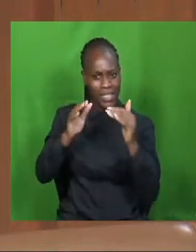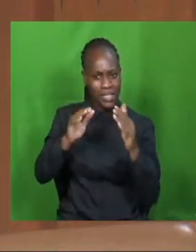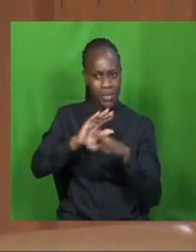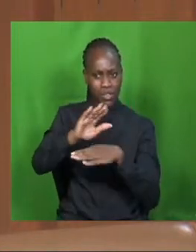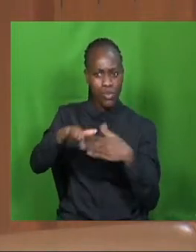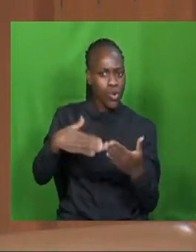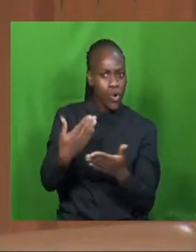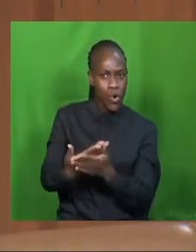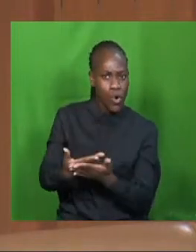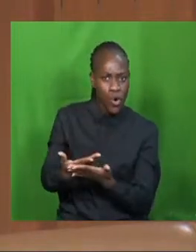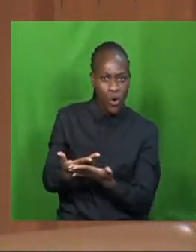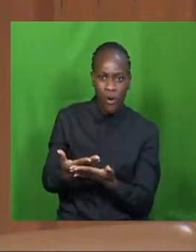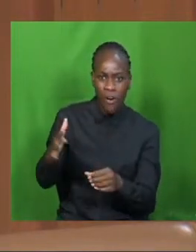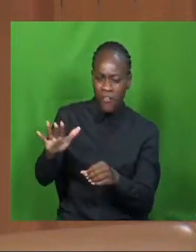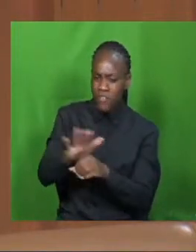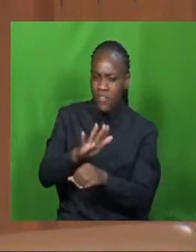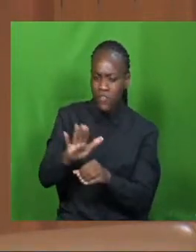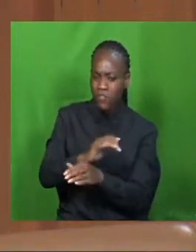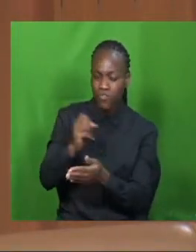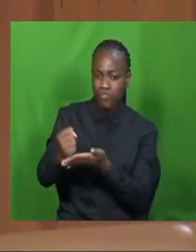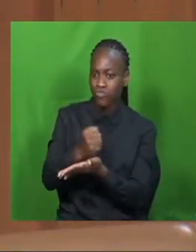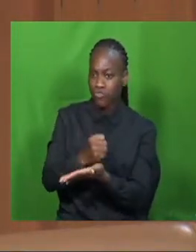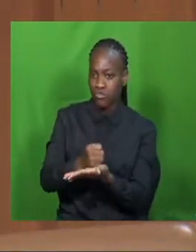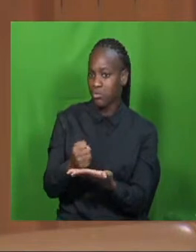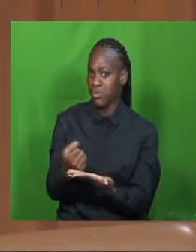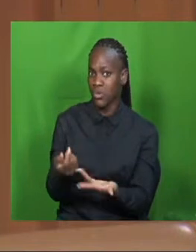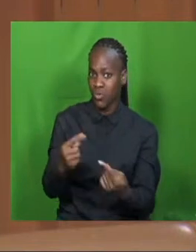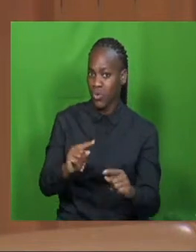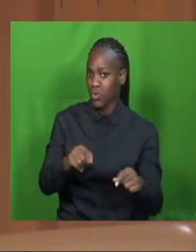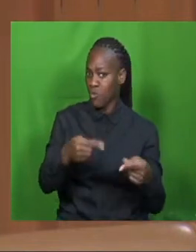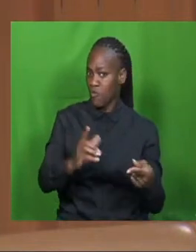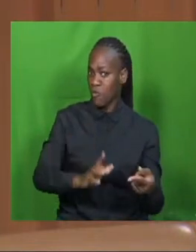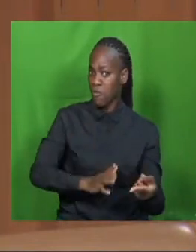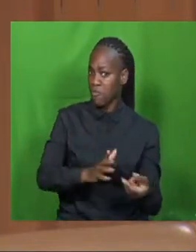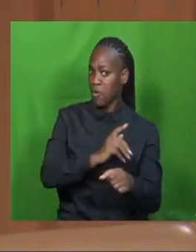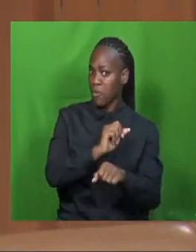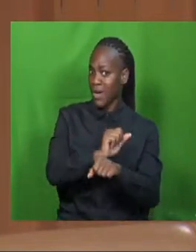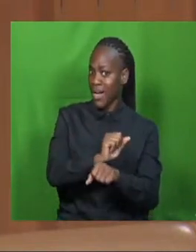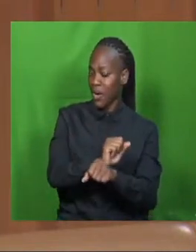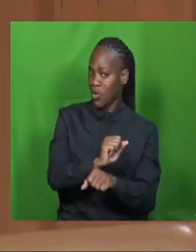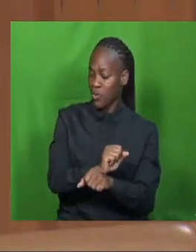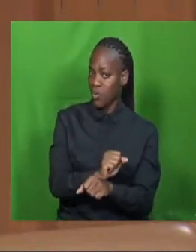permission to absent yourself, it should have been captured under absence with